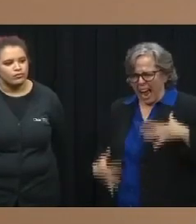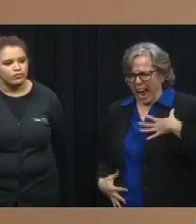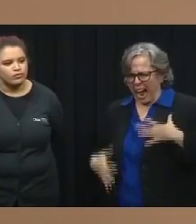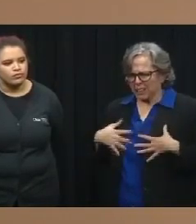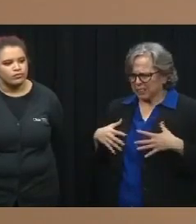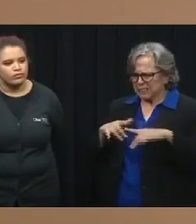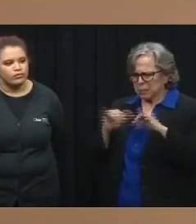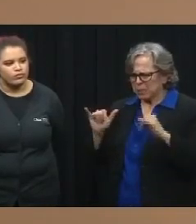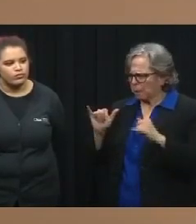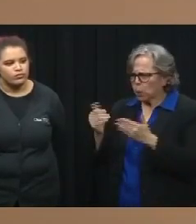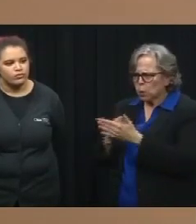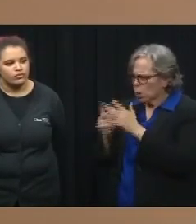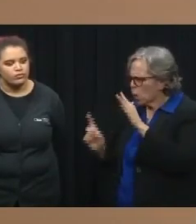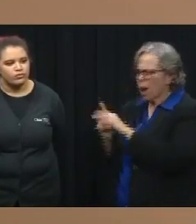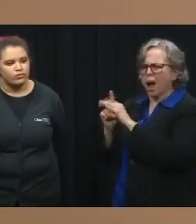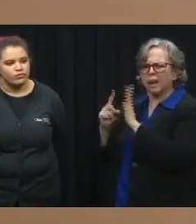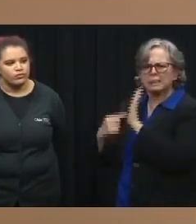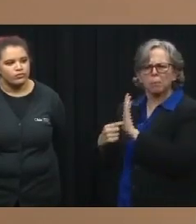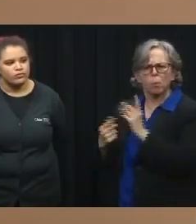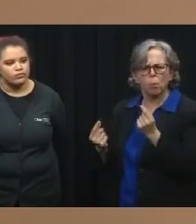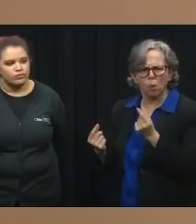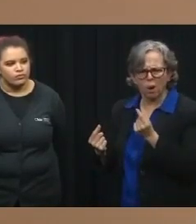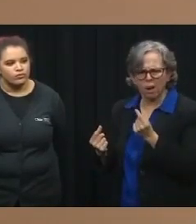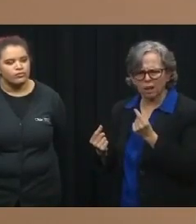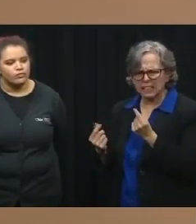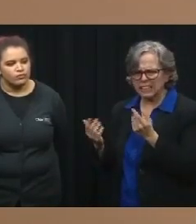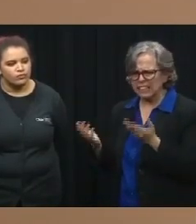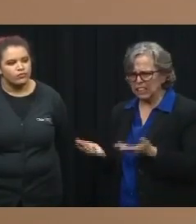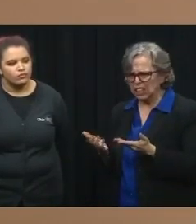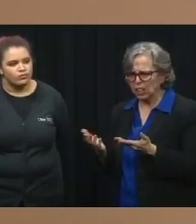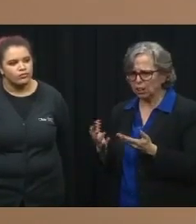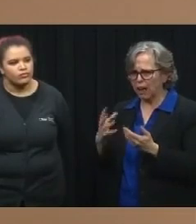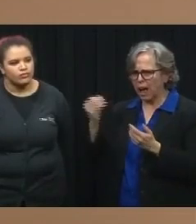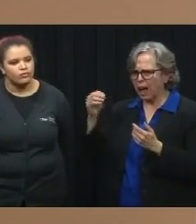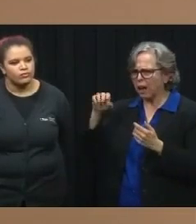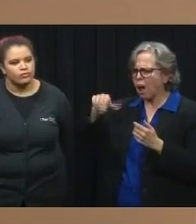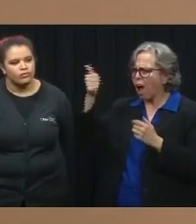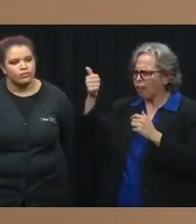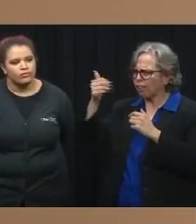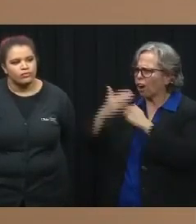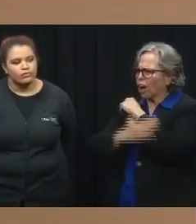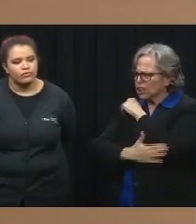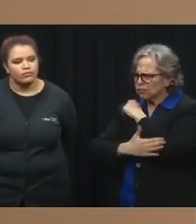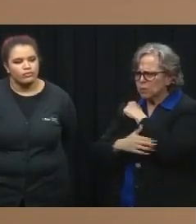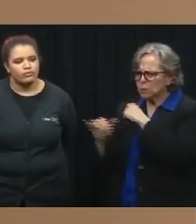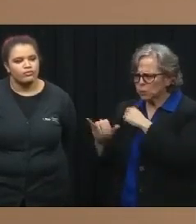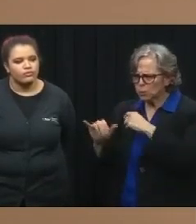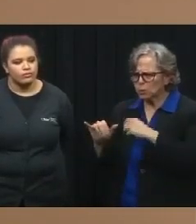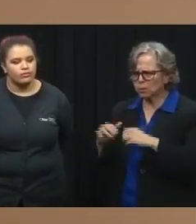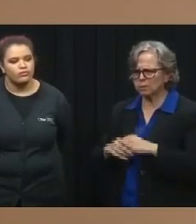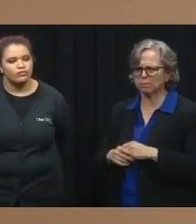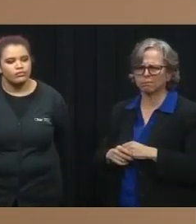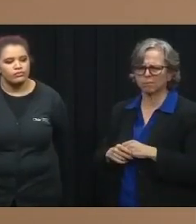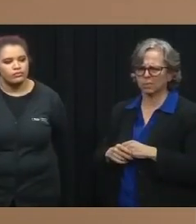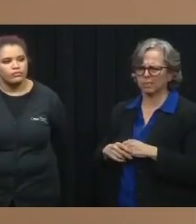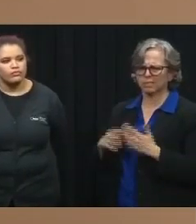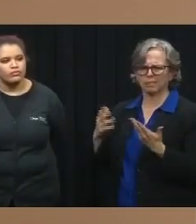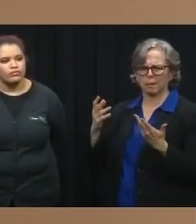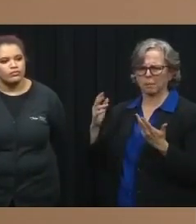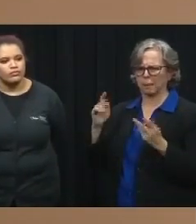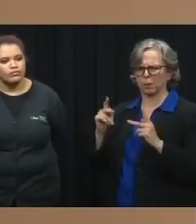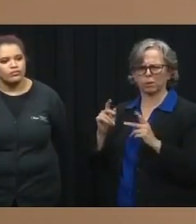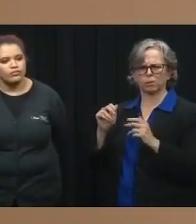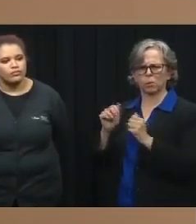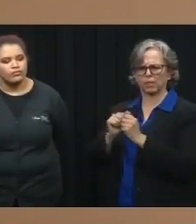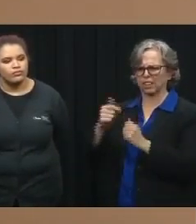United States. Really great data that's been coming out of Cuyahoga, talking about people talking about GI upset,